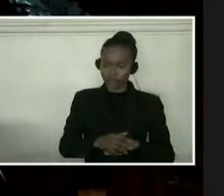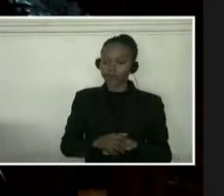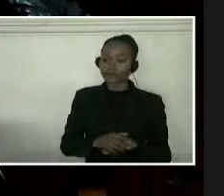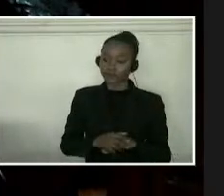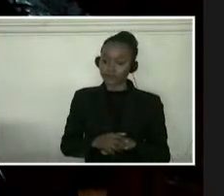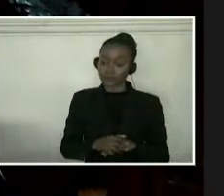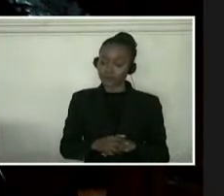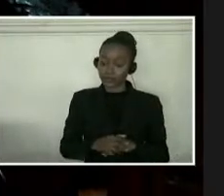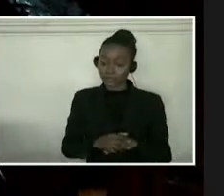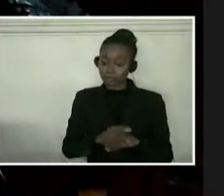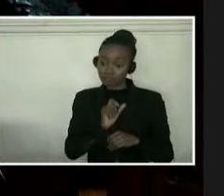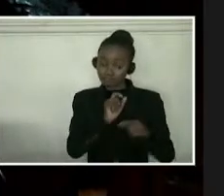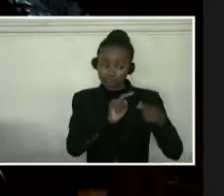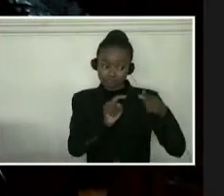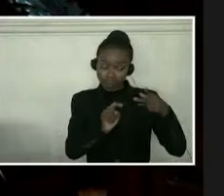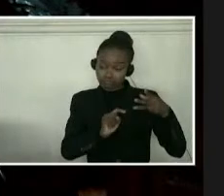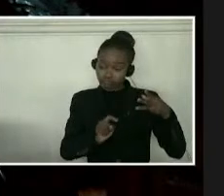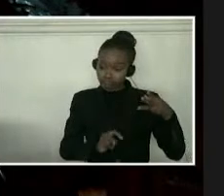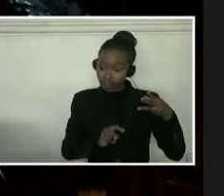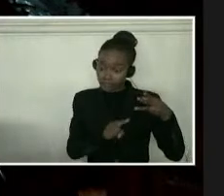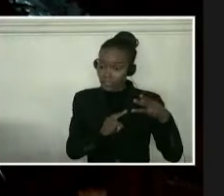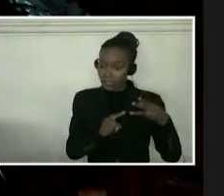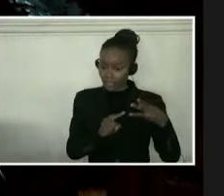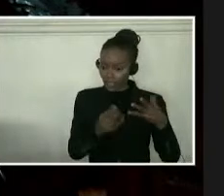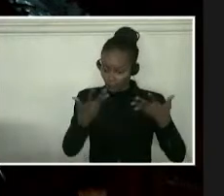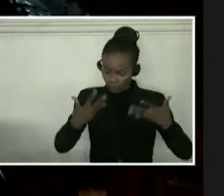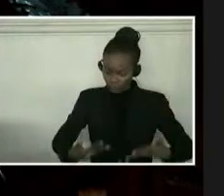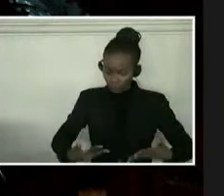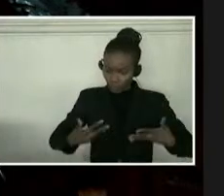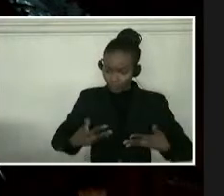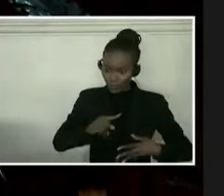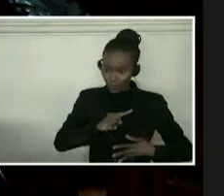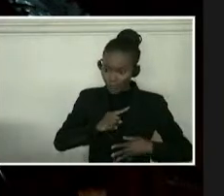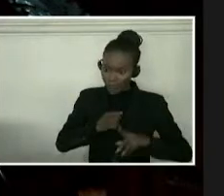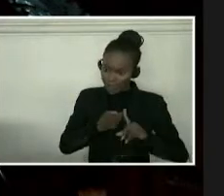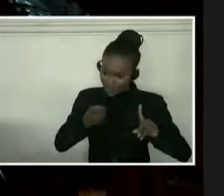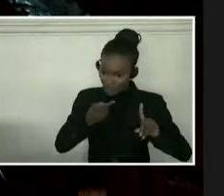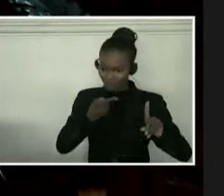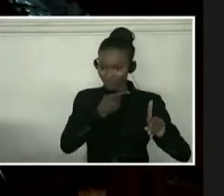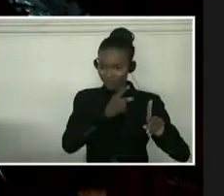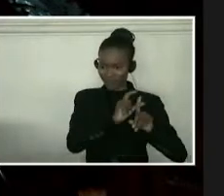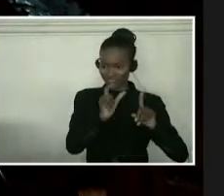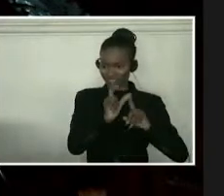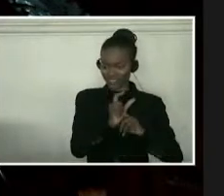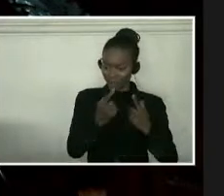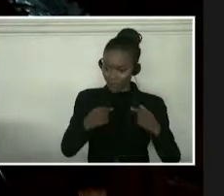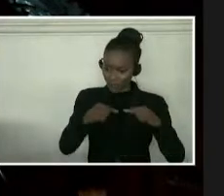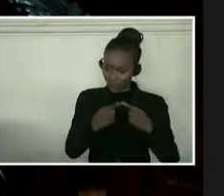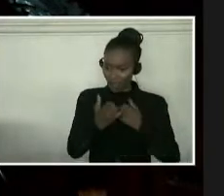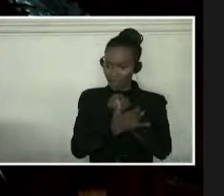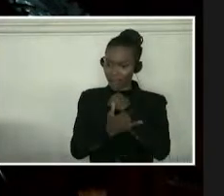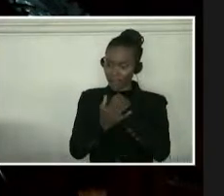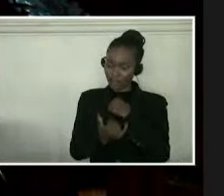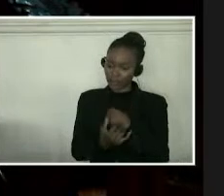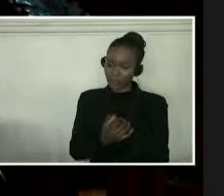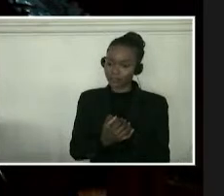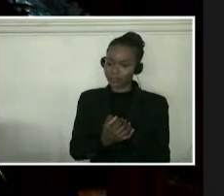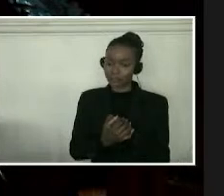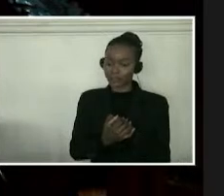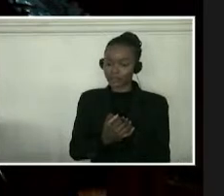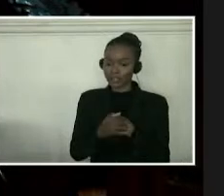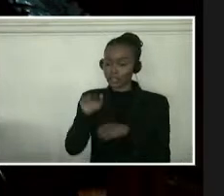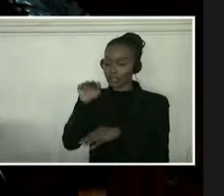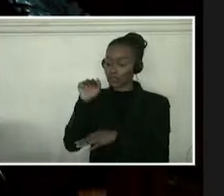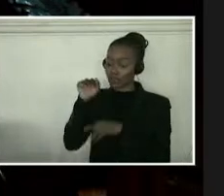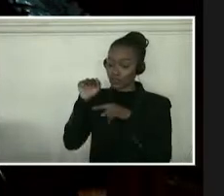continue to make us the people that we are in our country the zulu nation today is the envy of